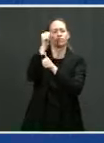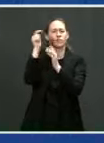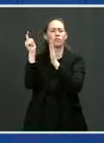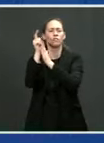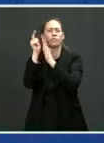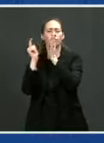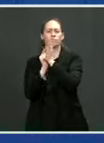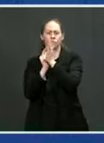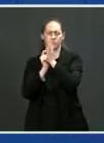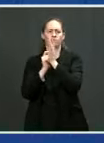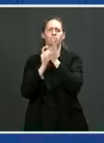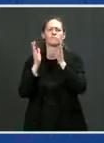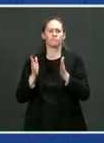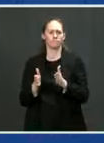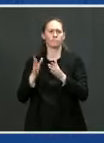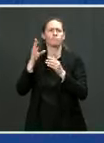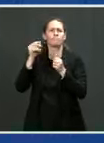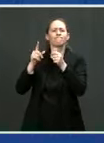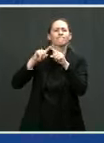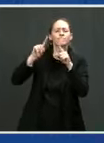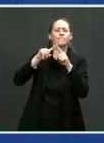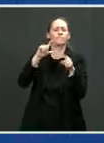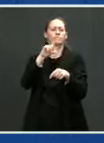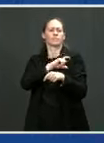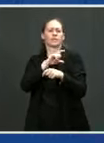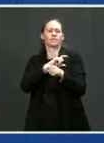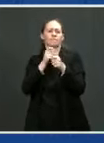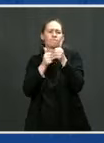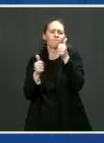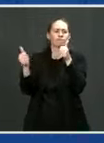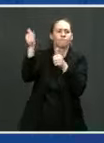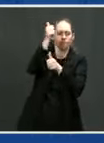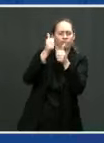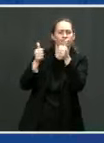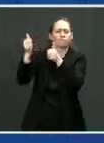and the President of the United States.